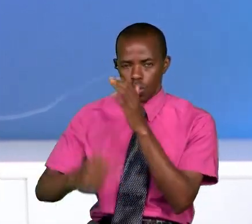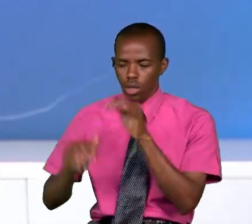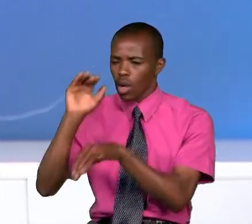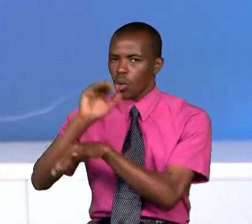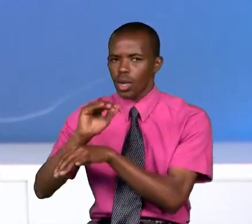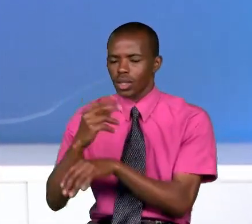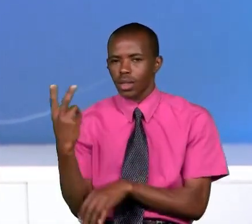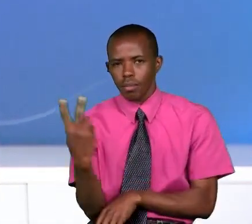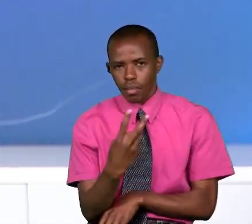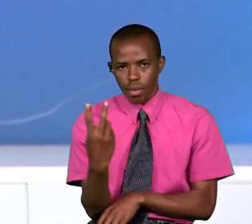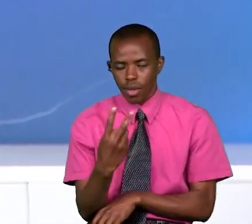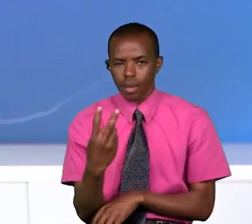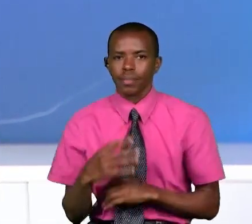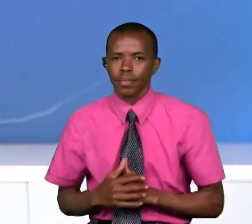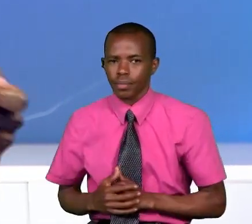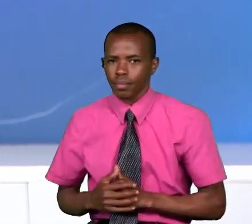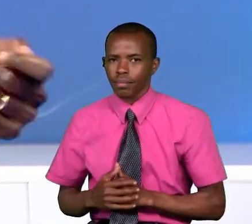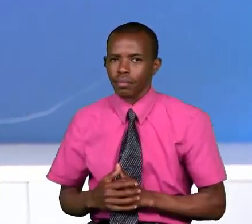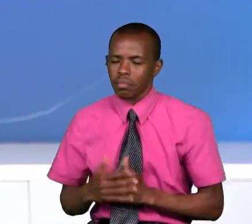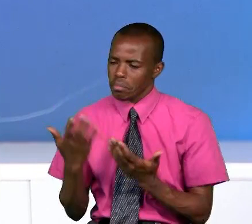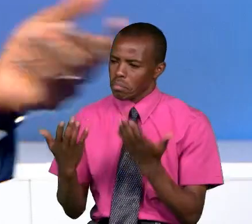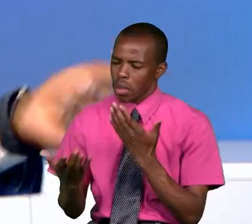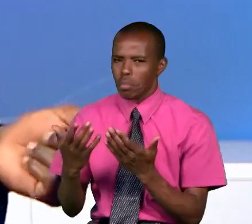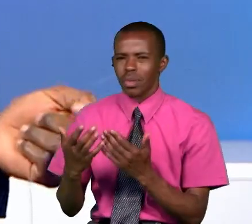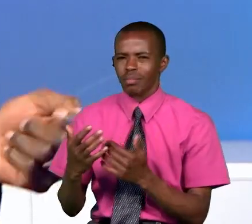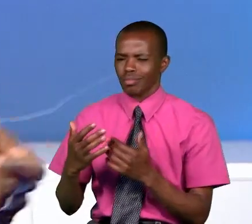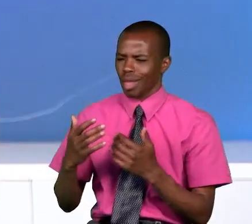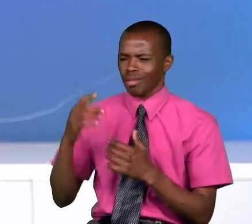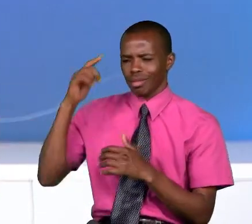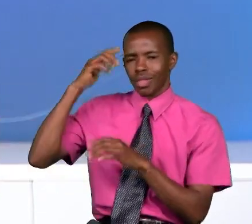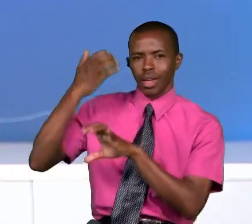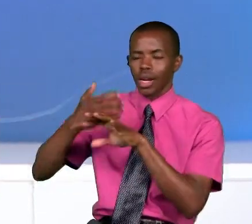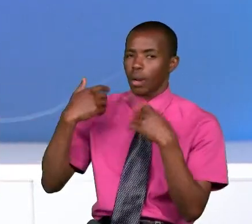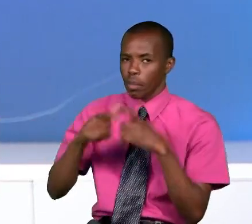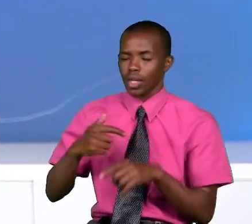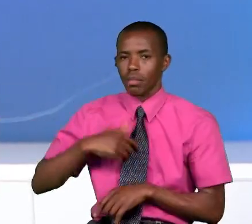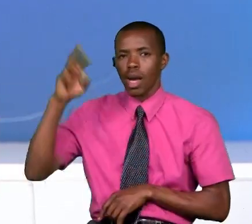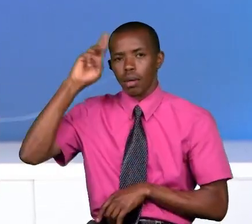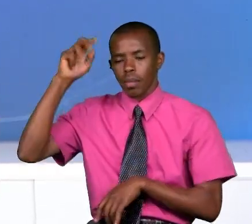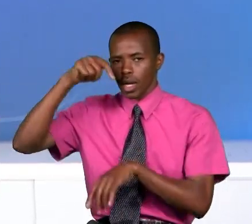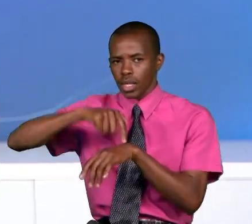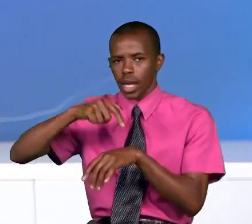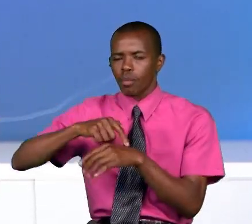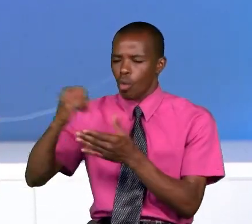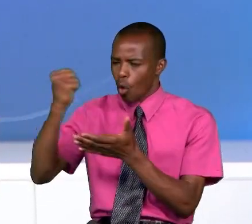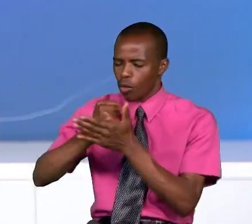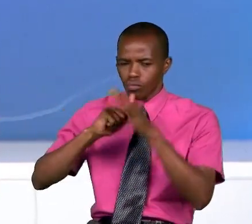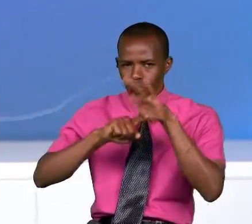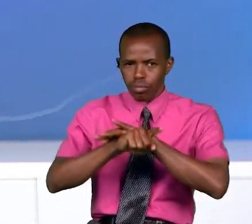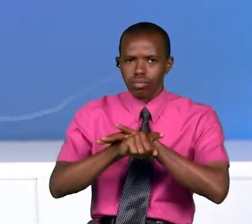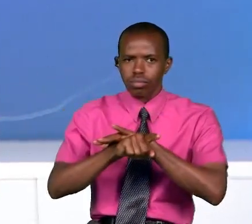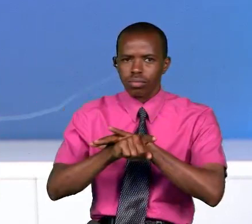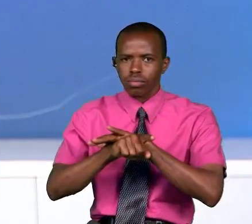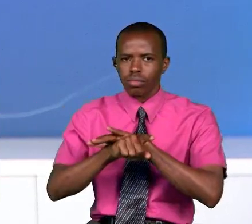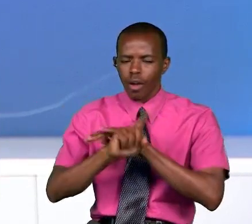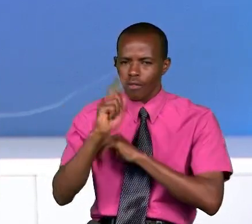them forth. Of course, it may be looking like it's very difficult, but I can tell you, I remember when they got to office, the place that they went